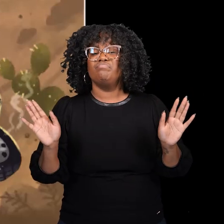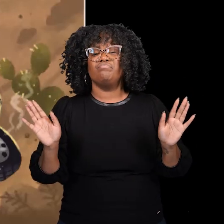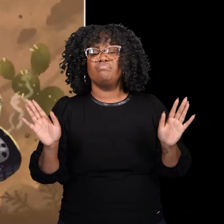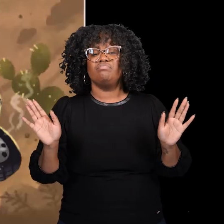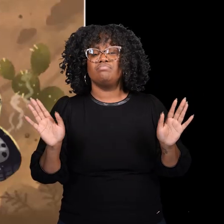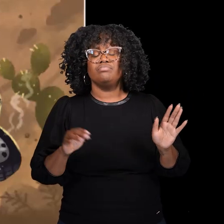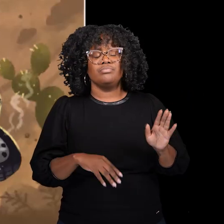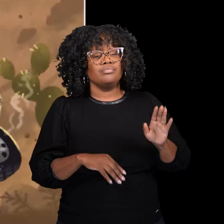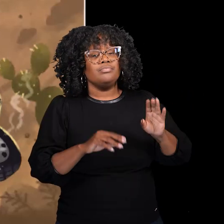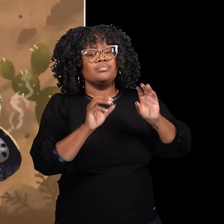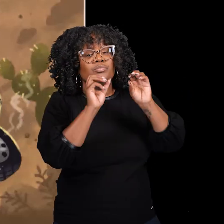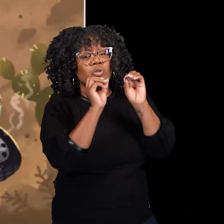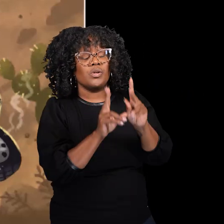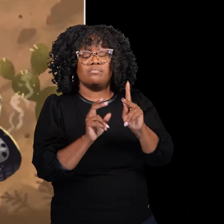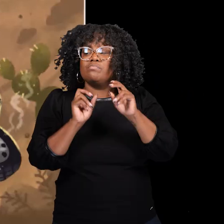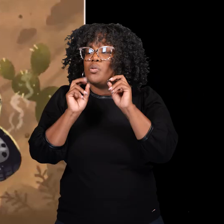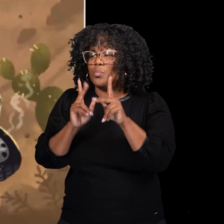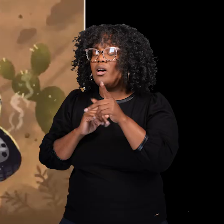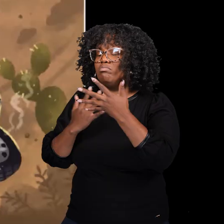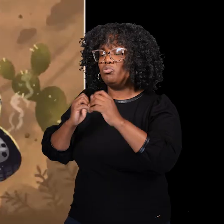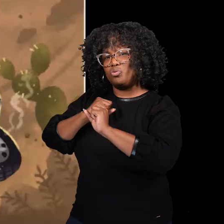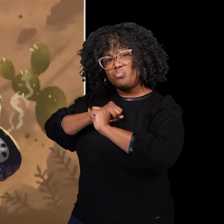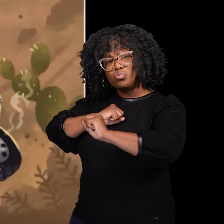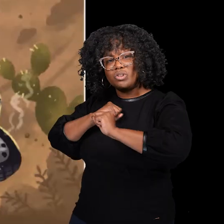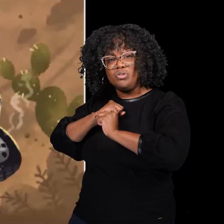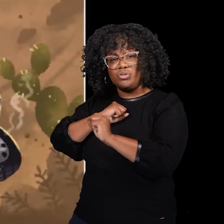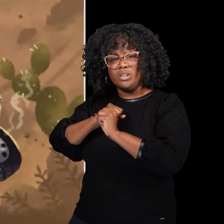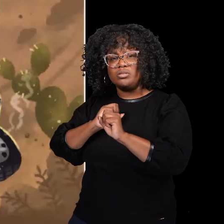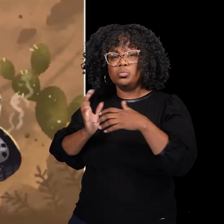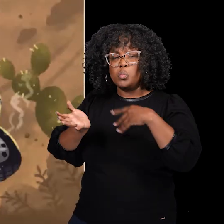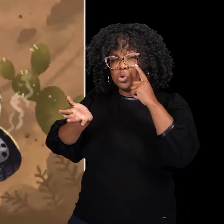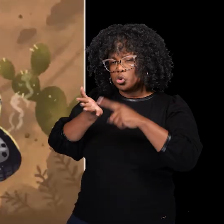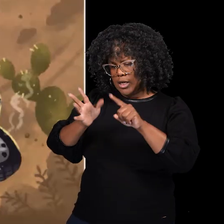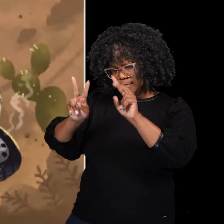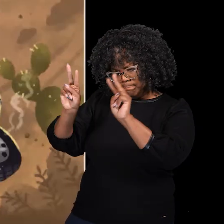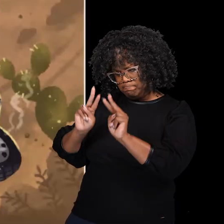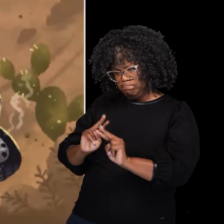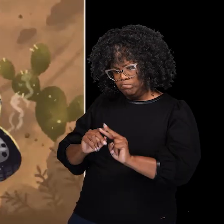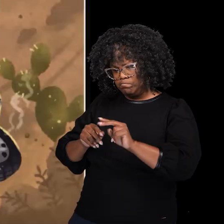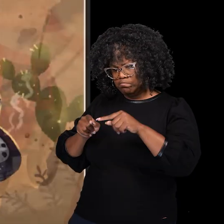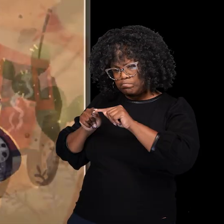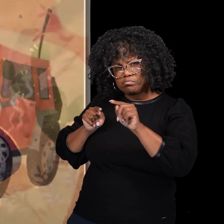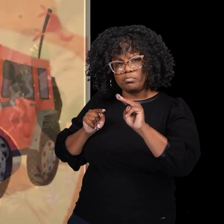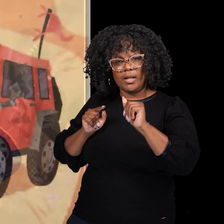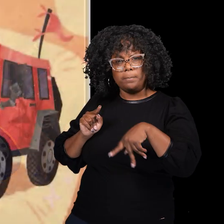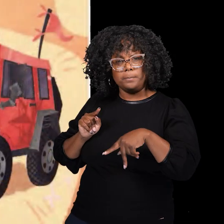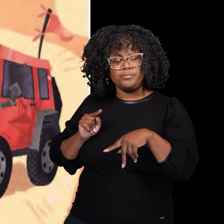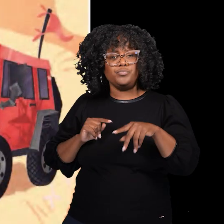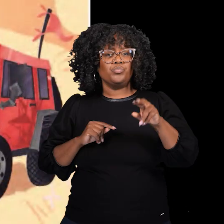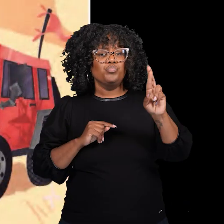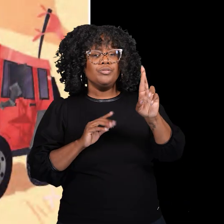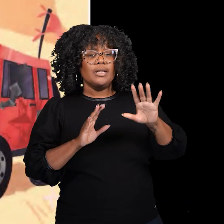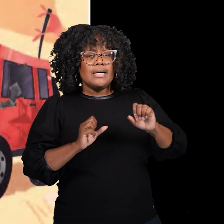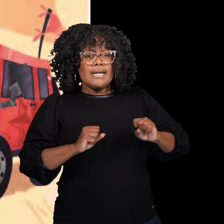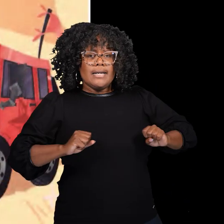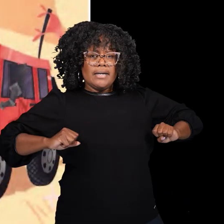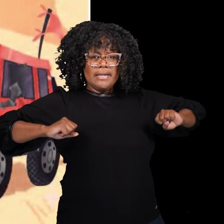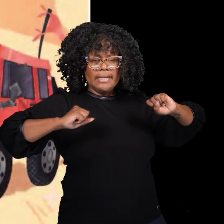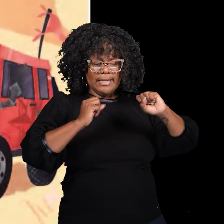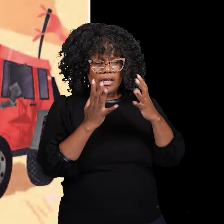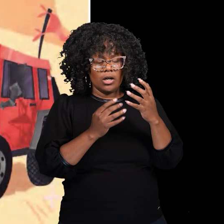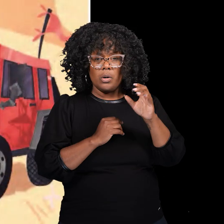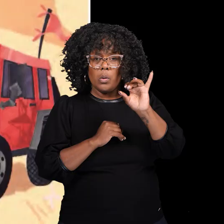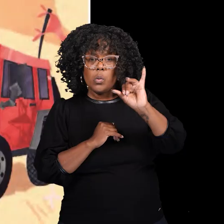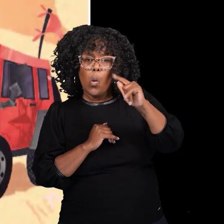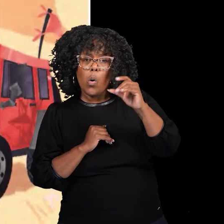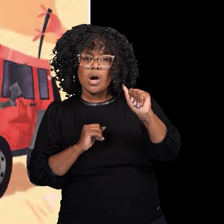good. Okay, Ruby, you stretch, and I'll double-check the route. Ruby relieves her